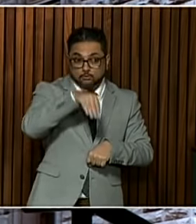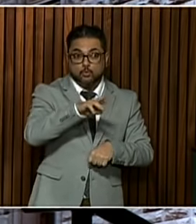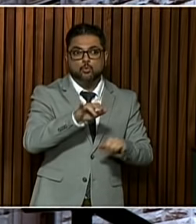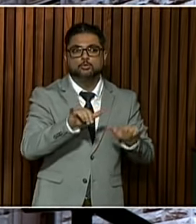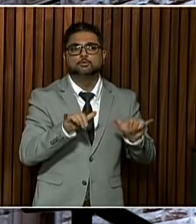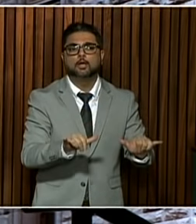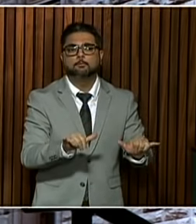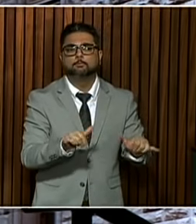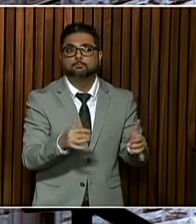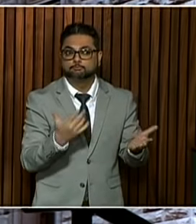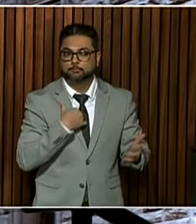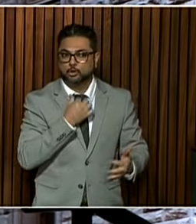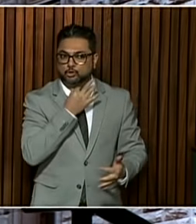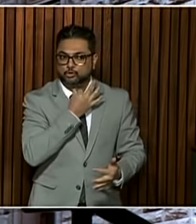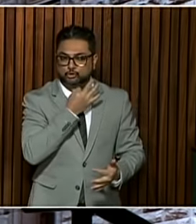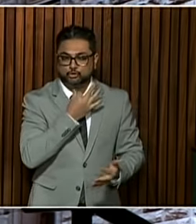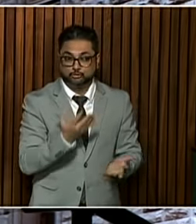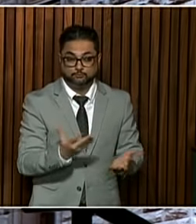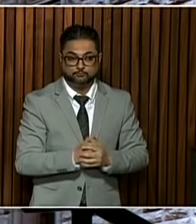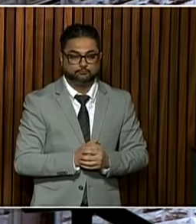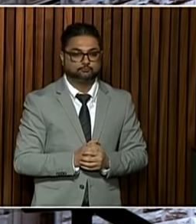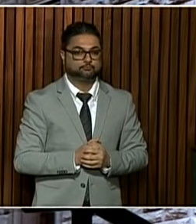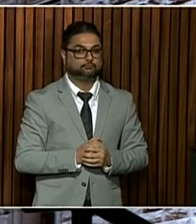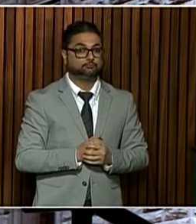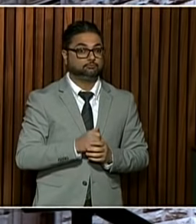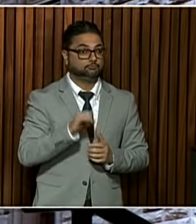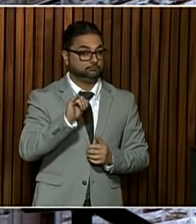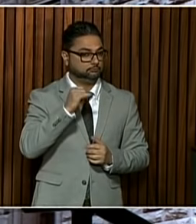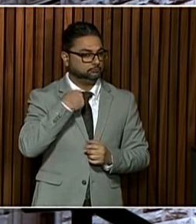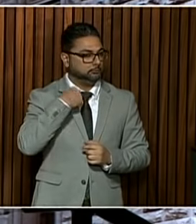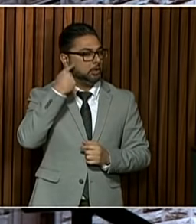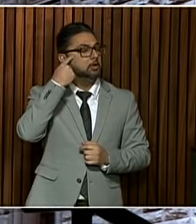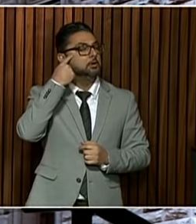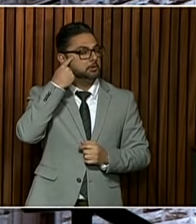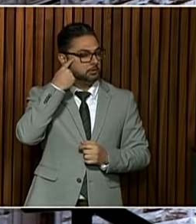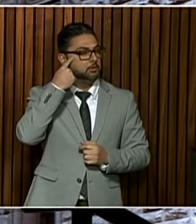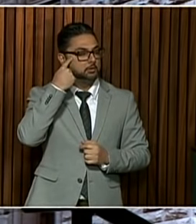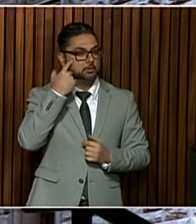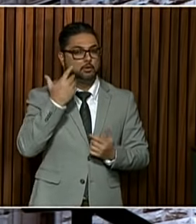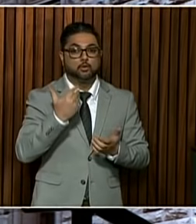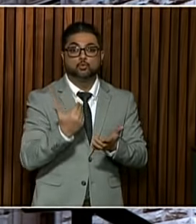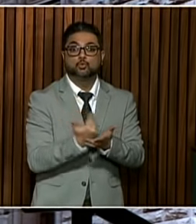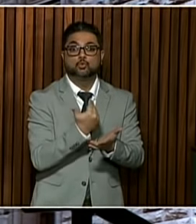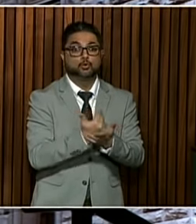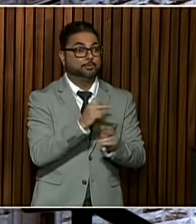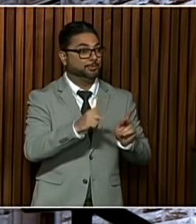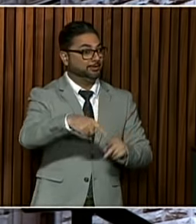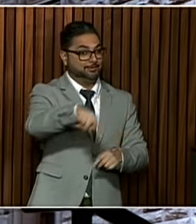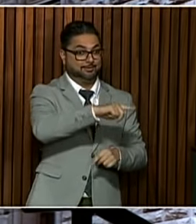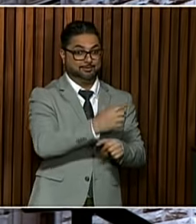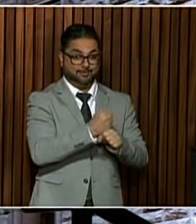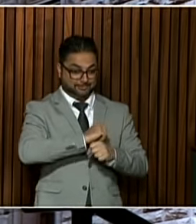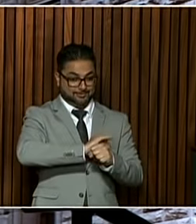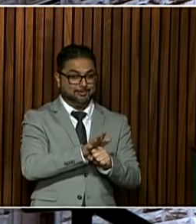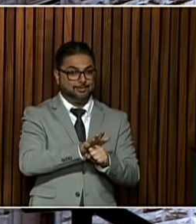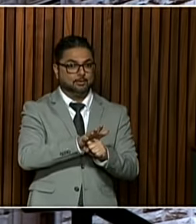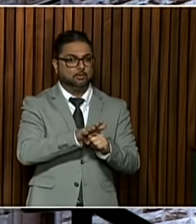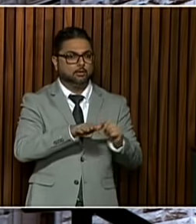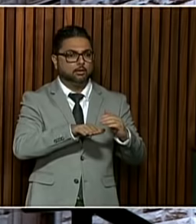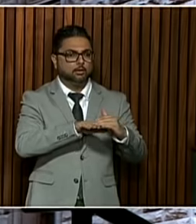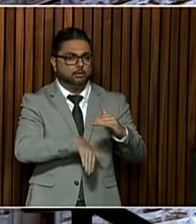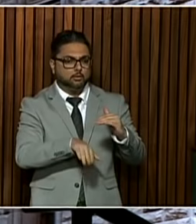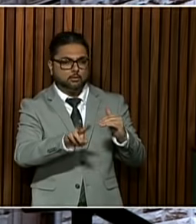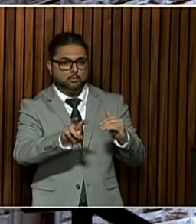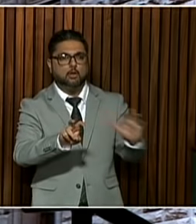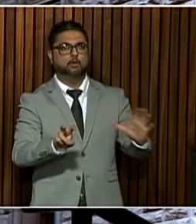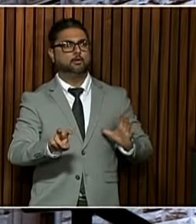200 shortly, but we're moving on the backlog of tests. So a few tests are only a thing to monitor. We need to see how the